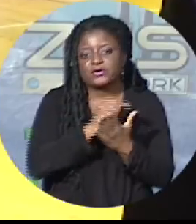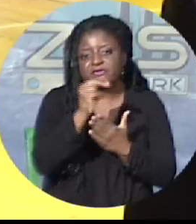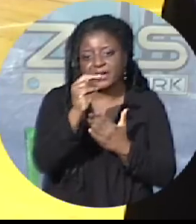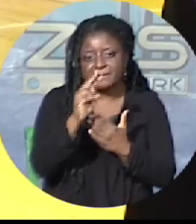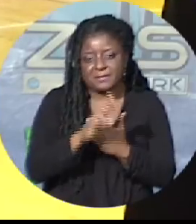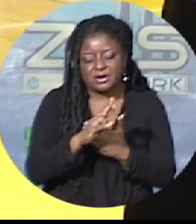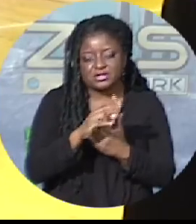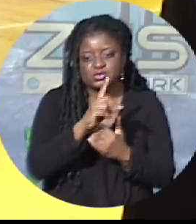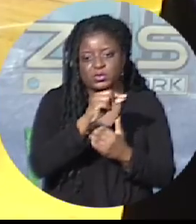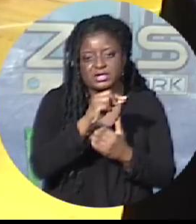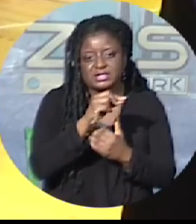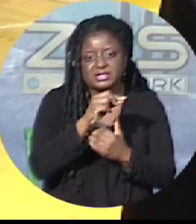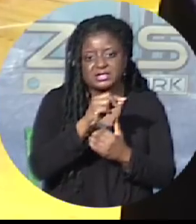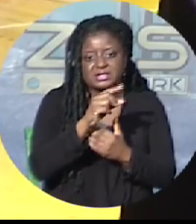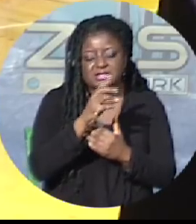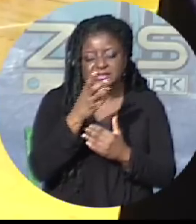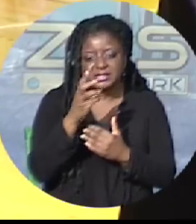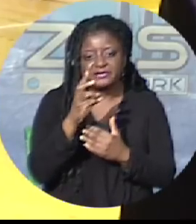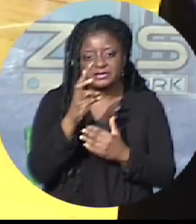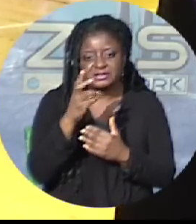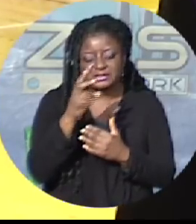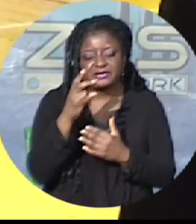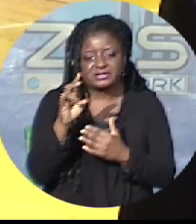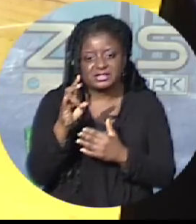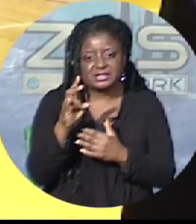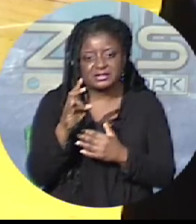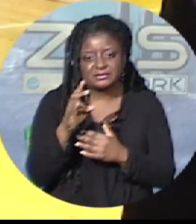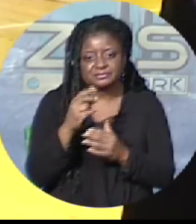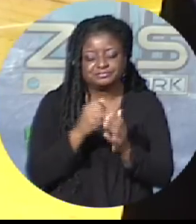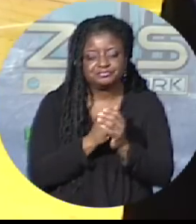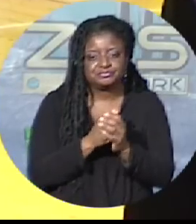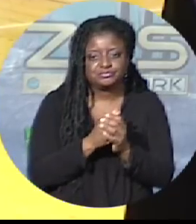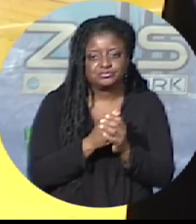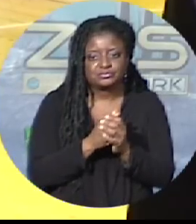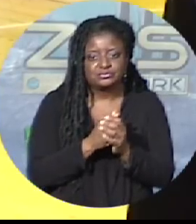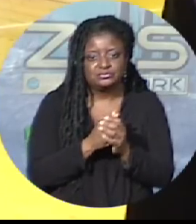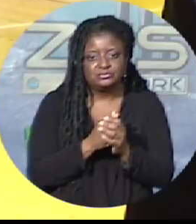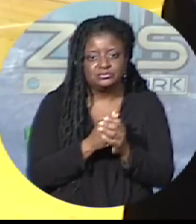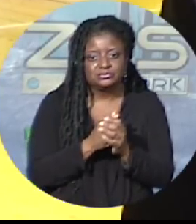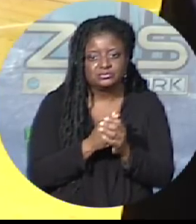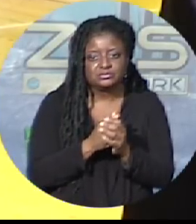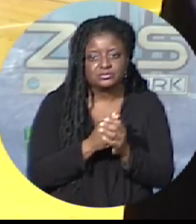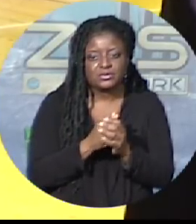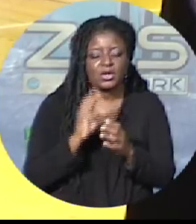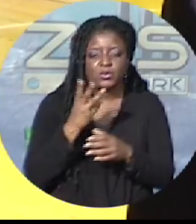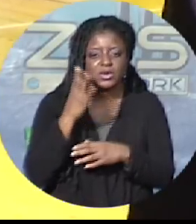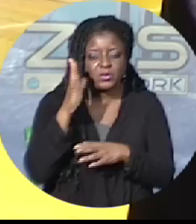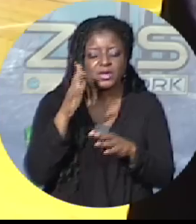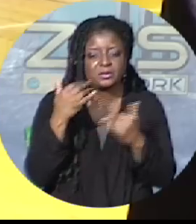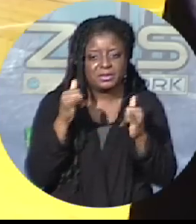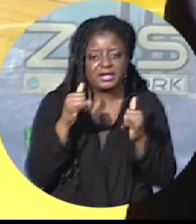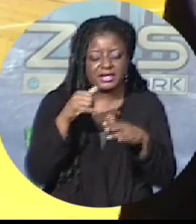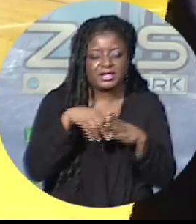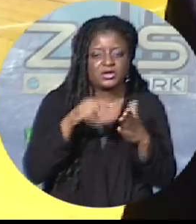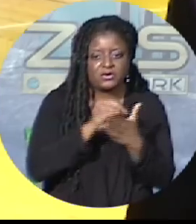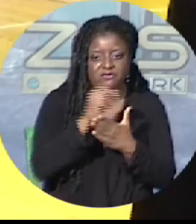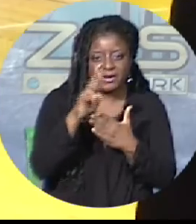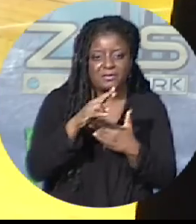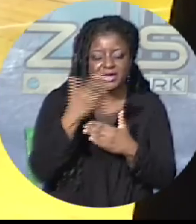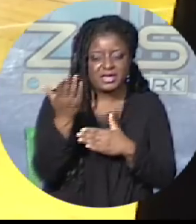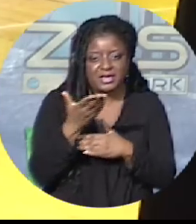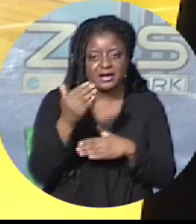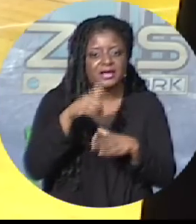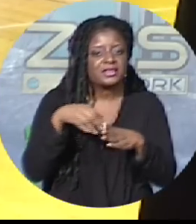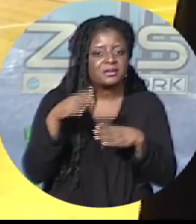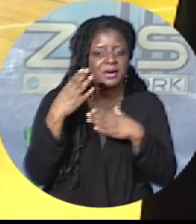So once again, even after the tournament in July, once we move into Zone A, we're going to be playing in November right here in the Bahamas, and the Bahamas are going to have